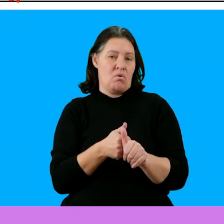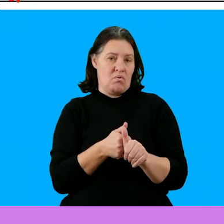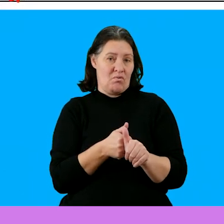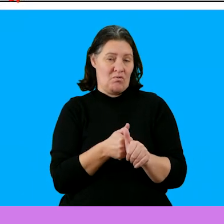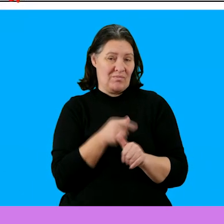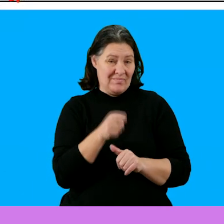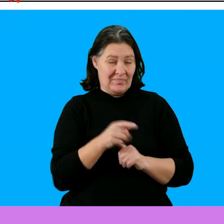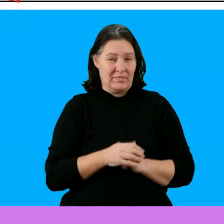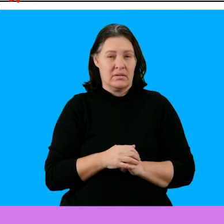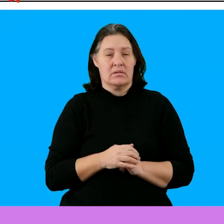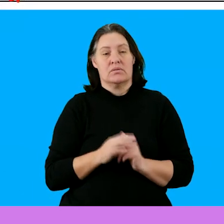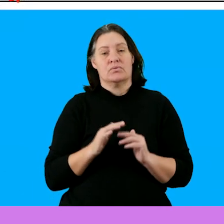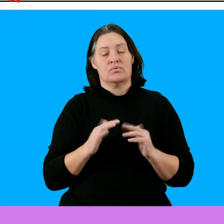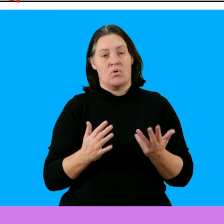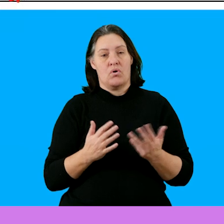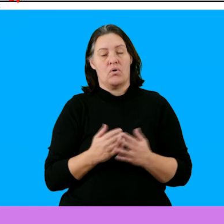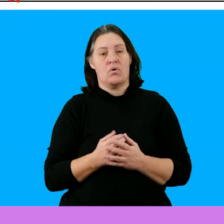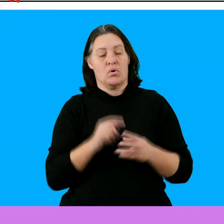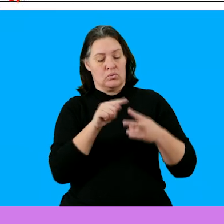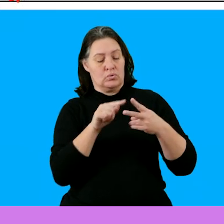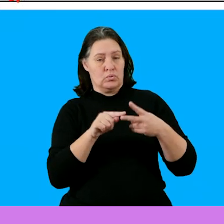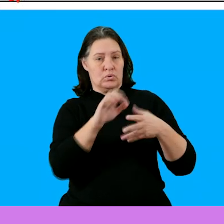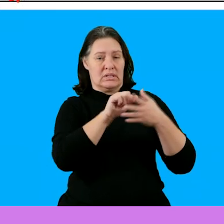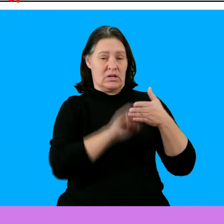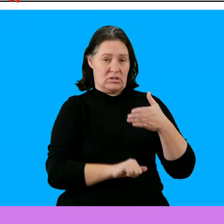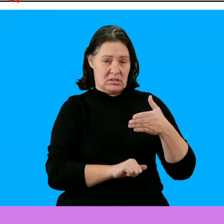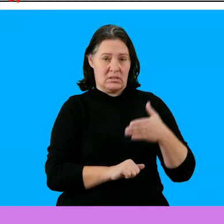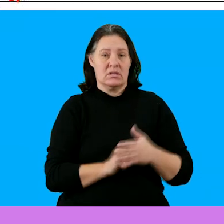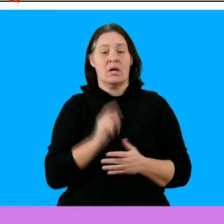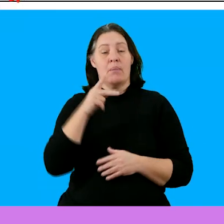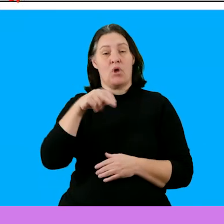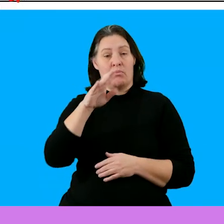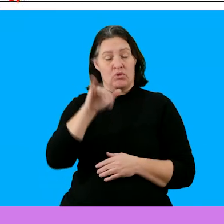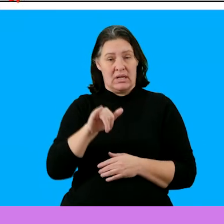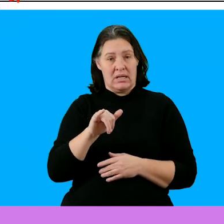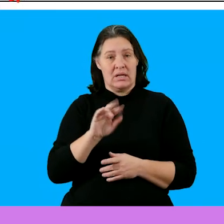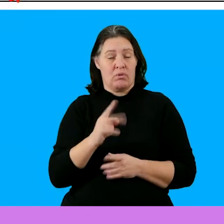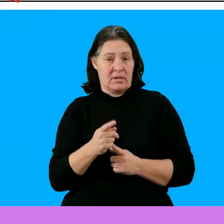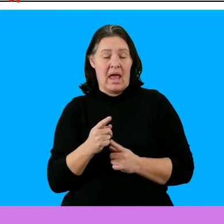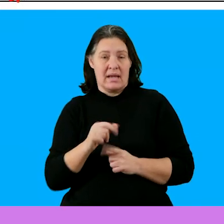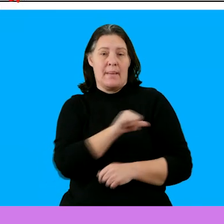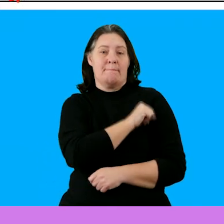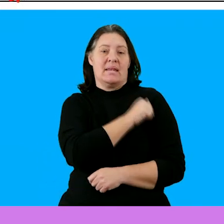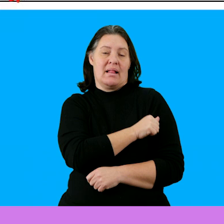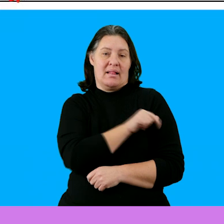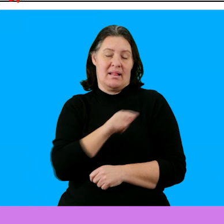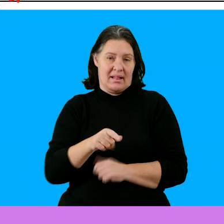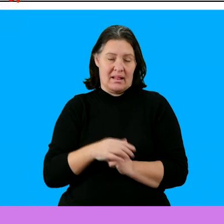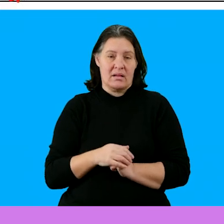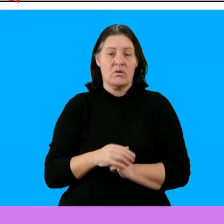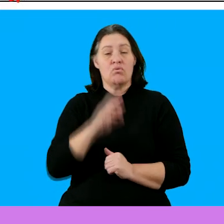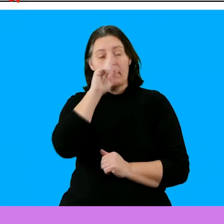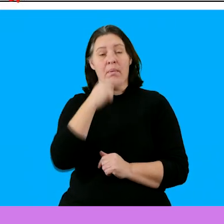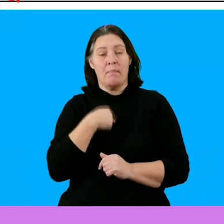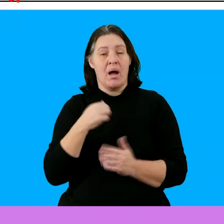follow my thoughts here as well. So two deductions basically. It's our primary rebate as well as our medical aid tax